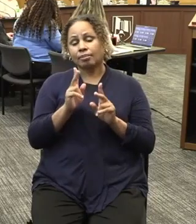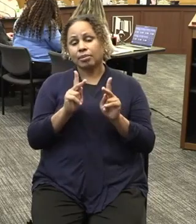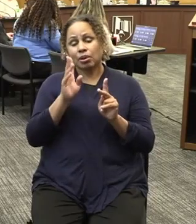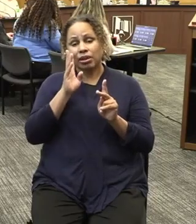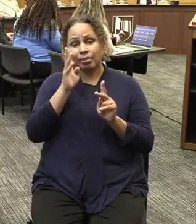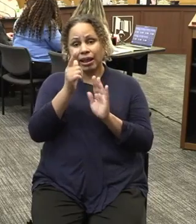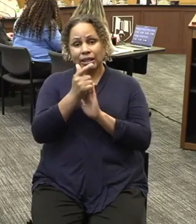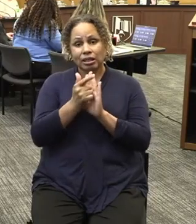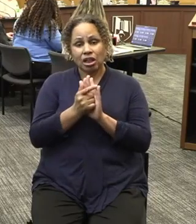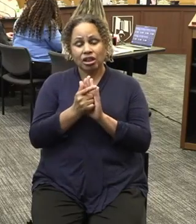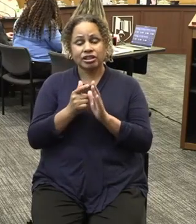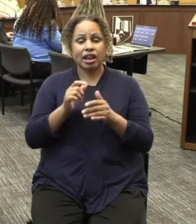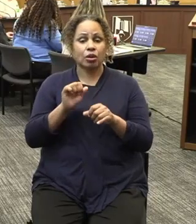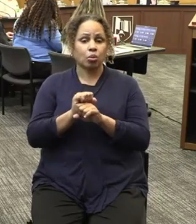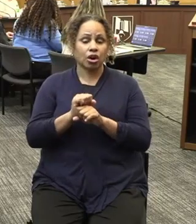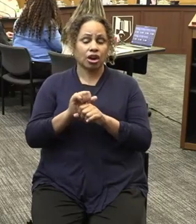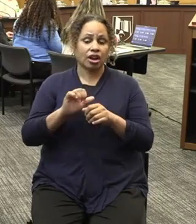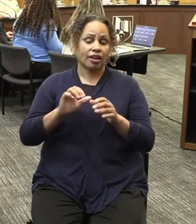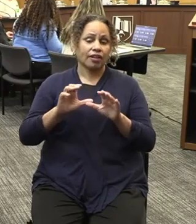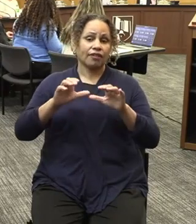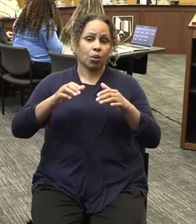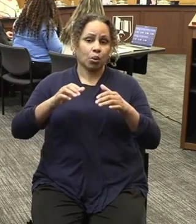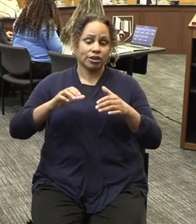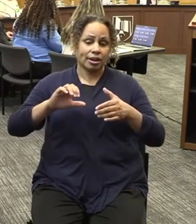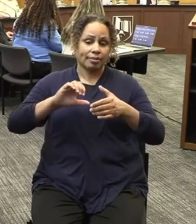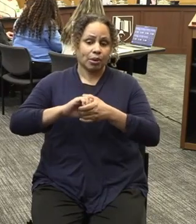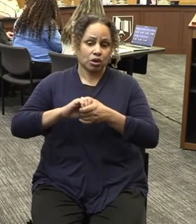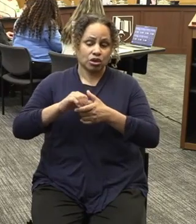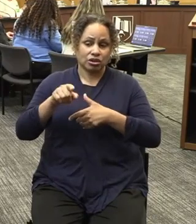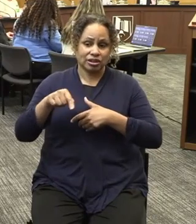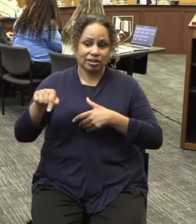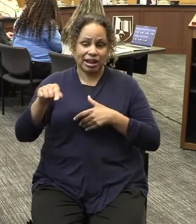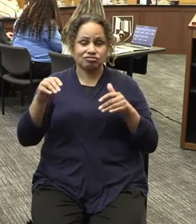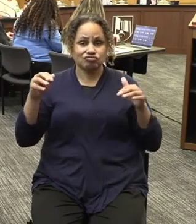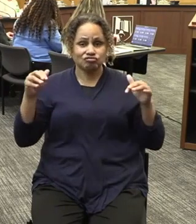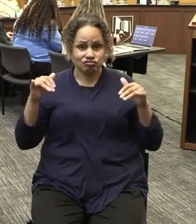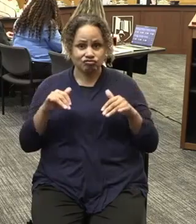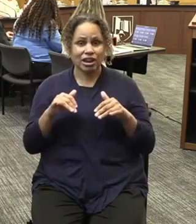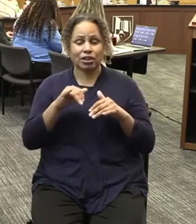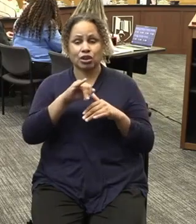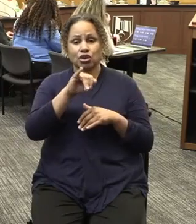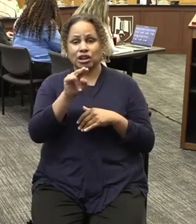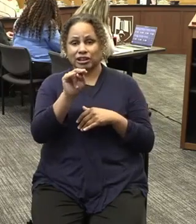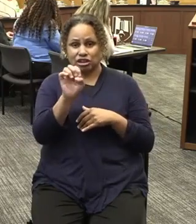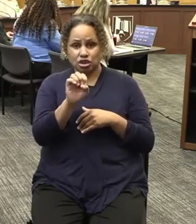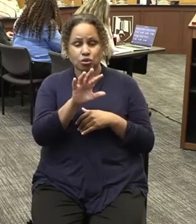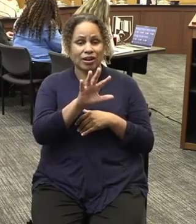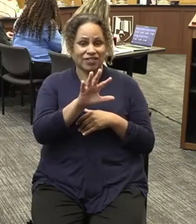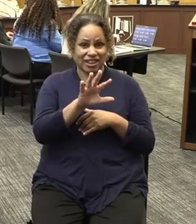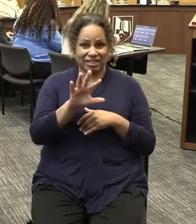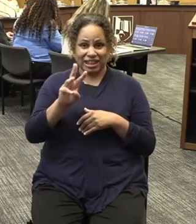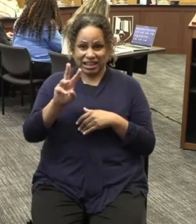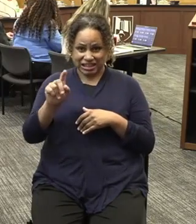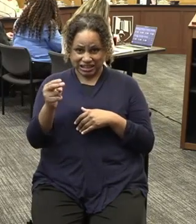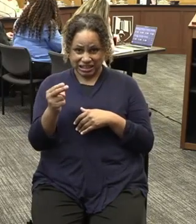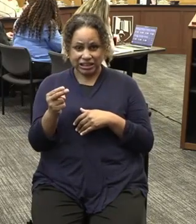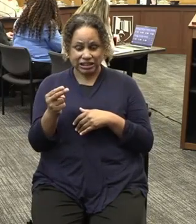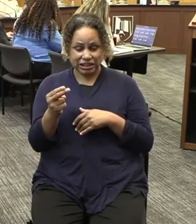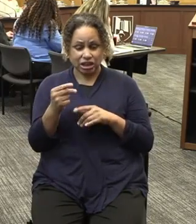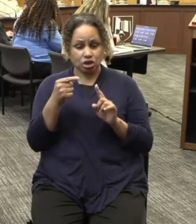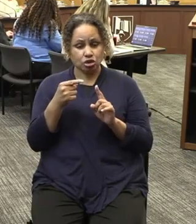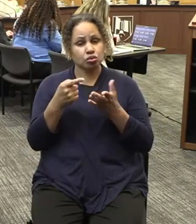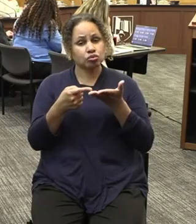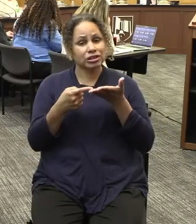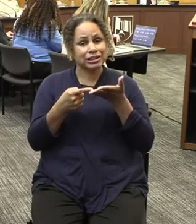partners gathered on June 5th and 6th to